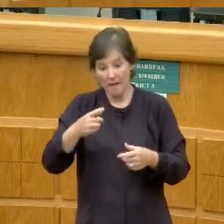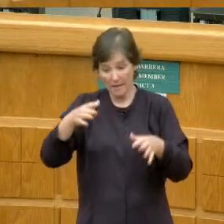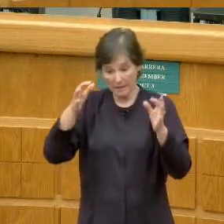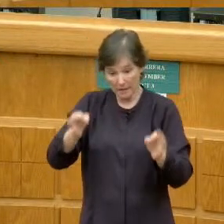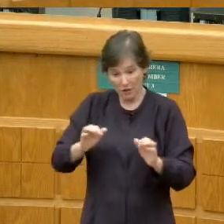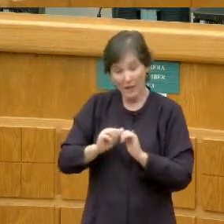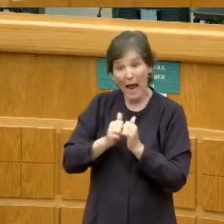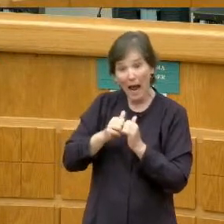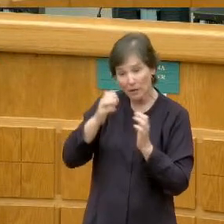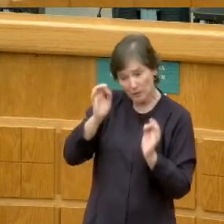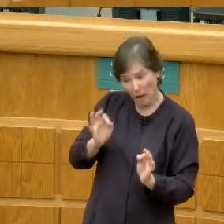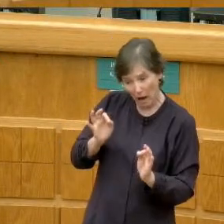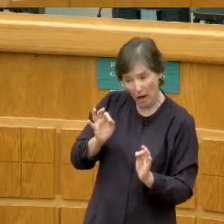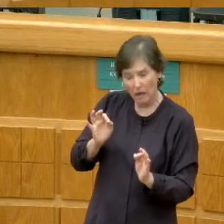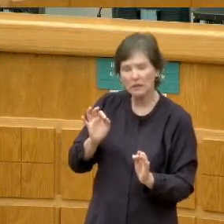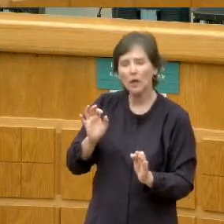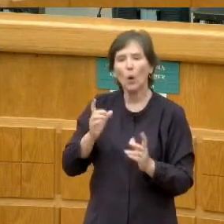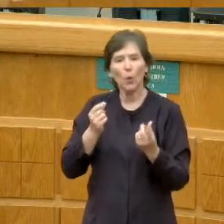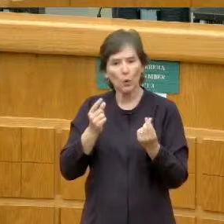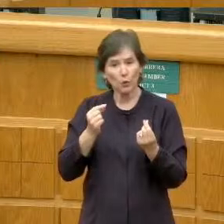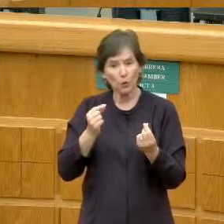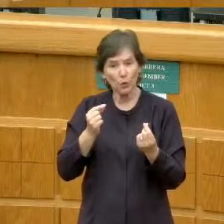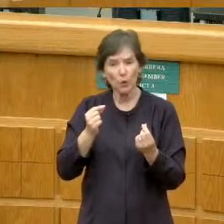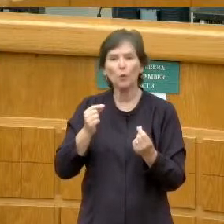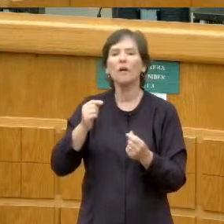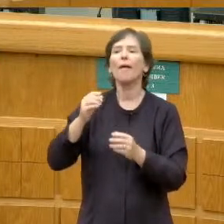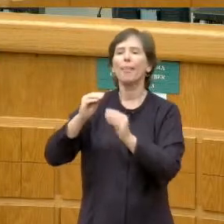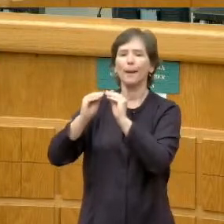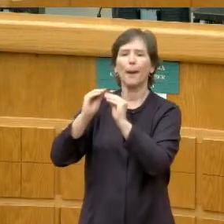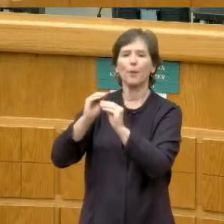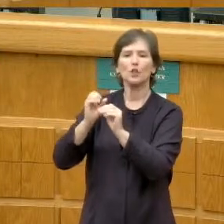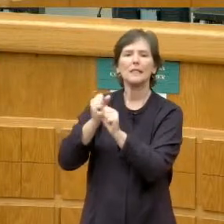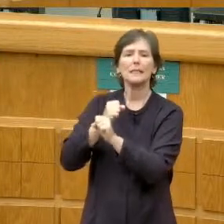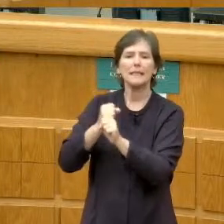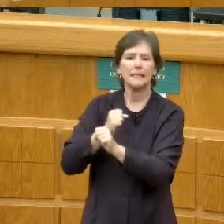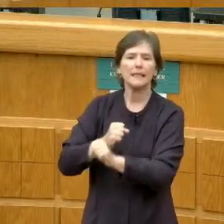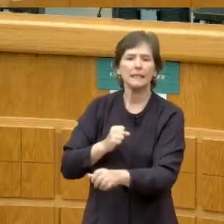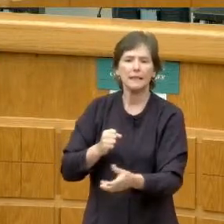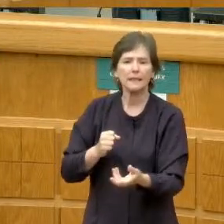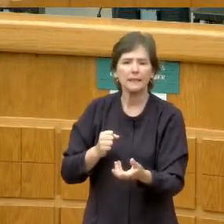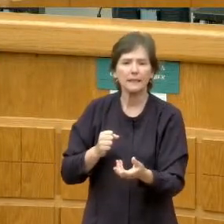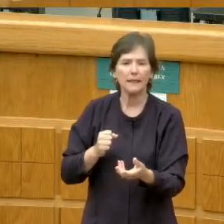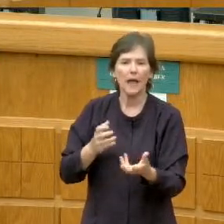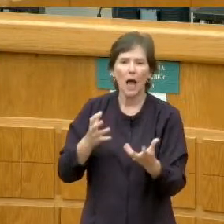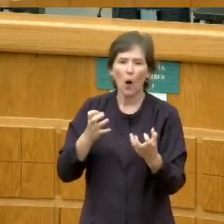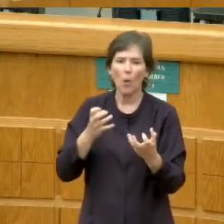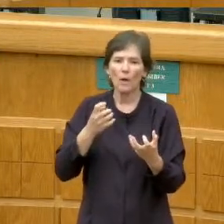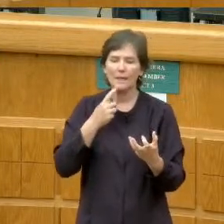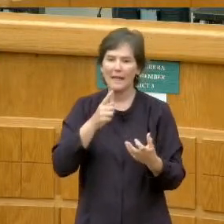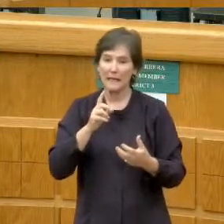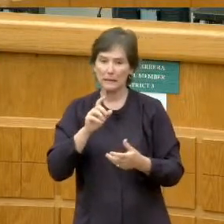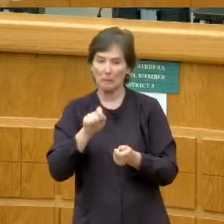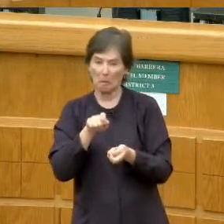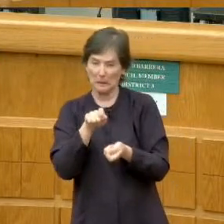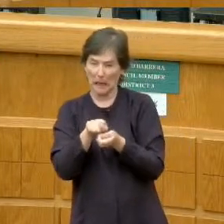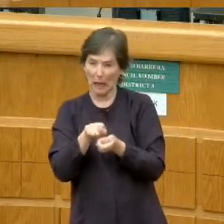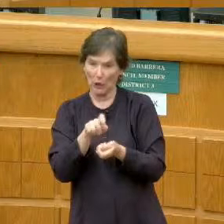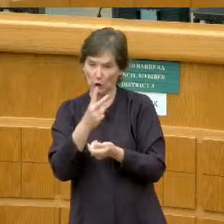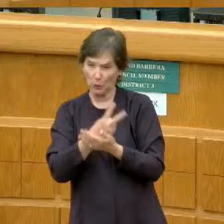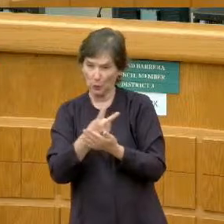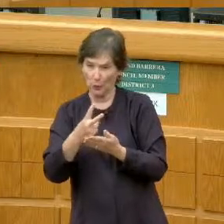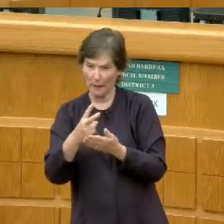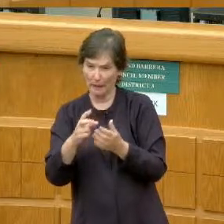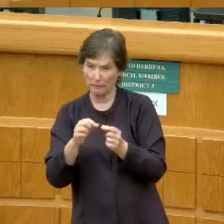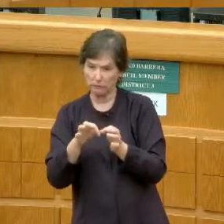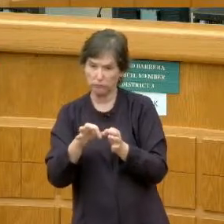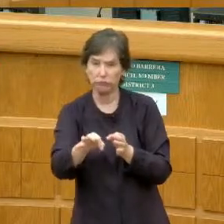through August 17th. I was trying to make it a perfect 2 weeks, but it turns out that 17th is on a Monday, so it worked out well to give